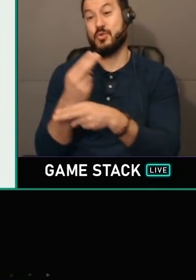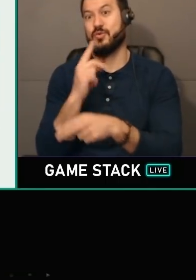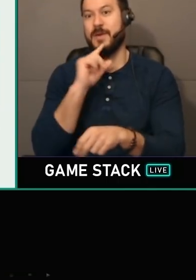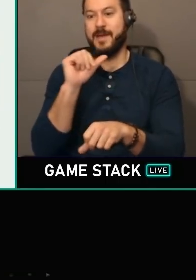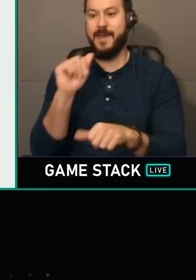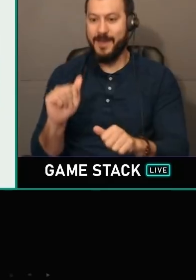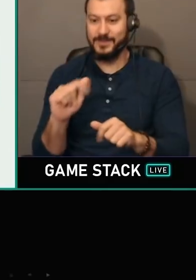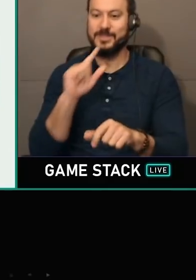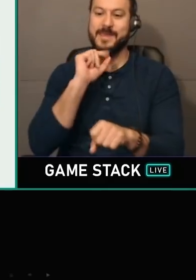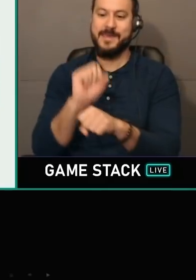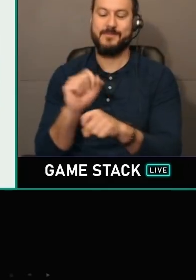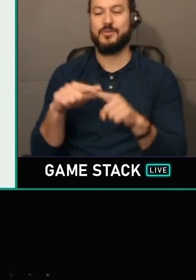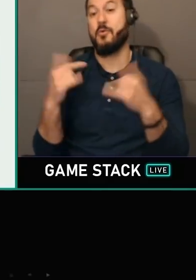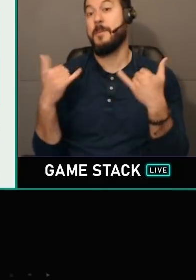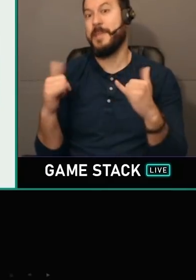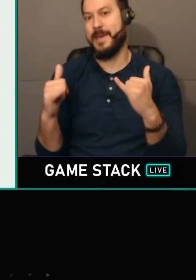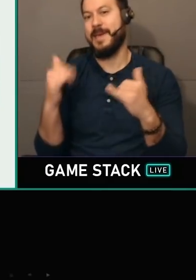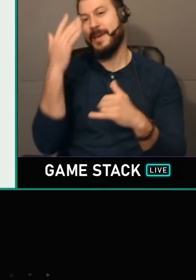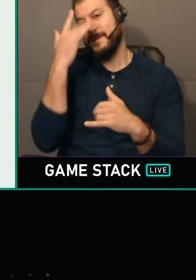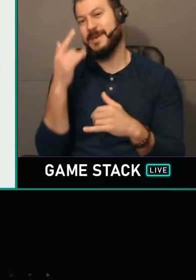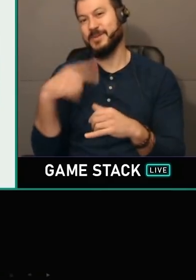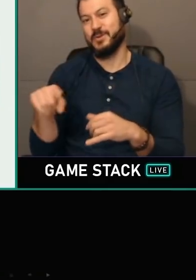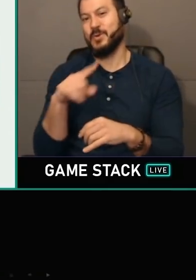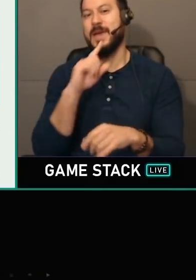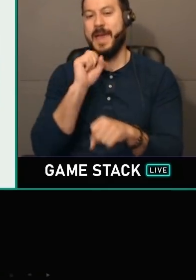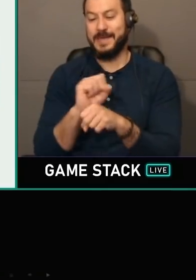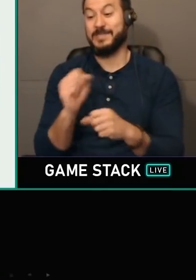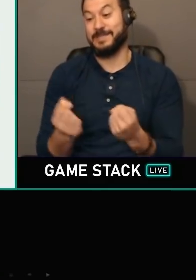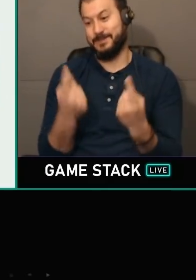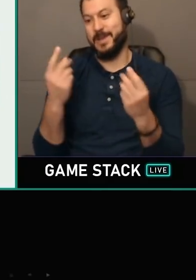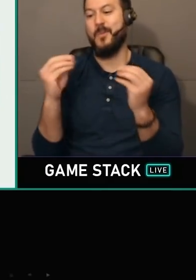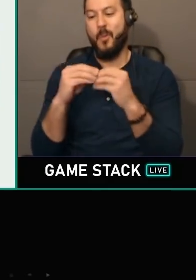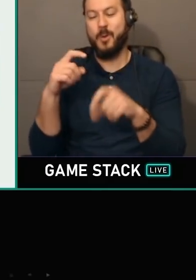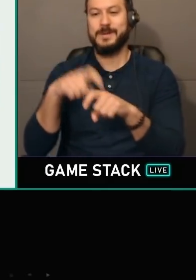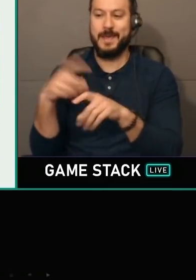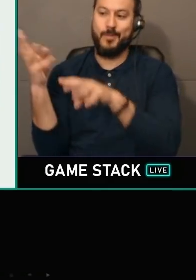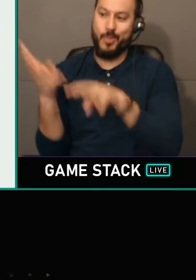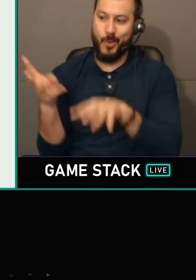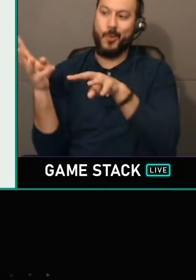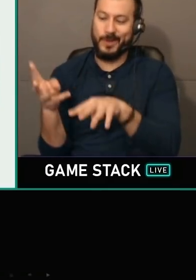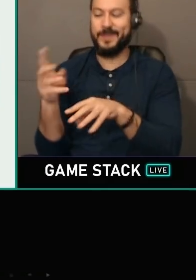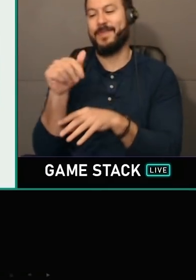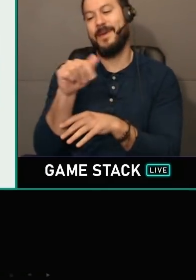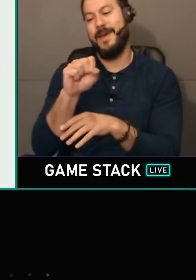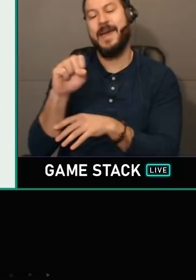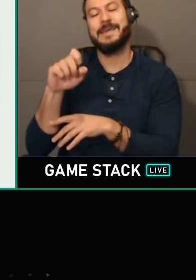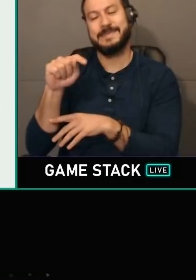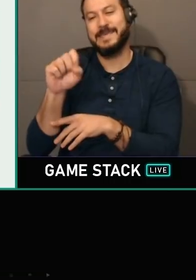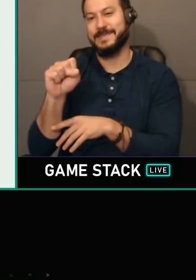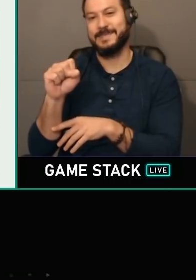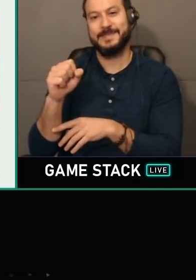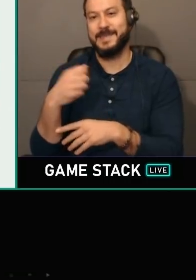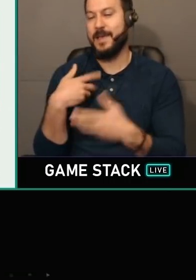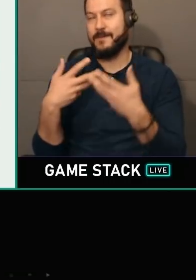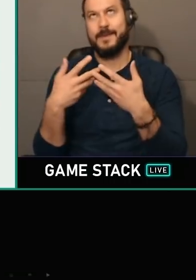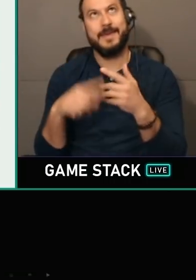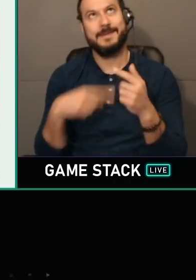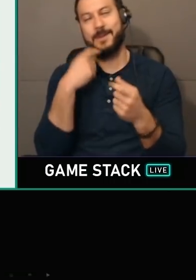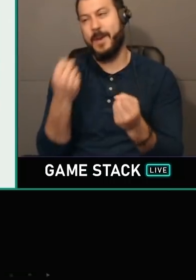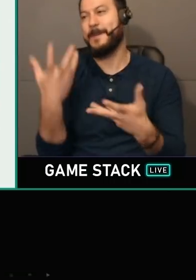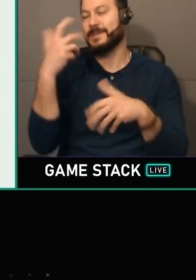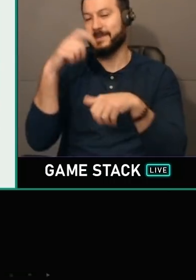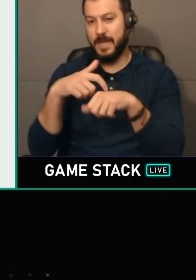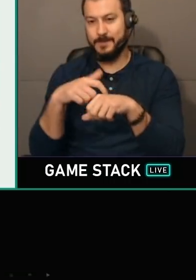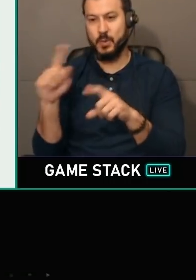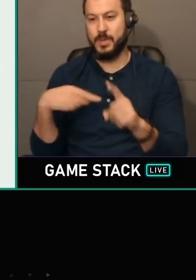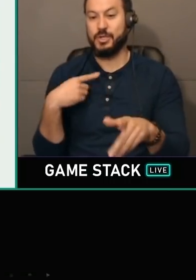to play because you actually spend more time loading those assets. I've lost track of the number of times where I've